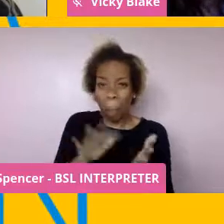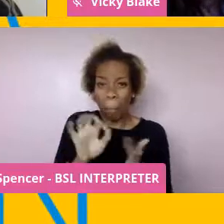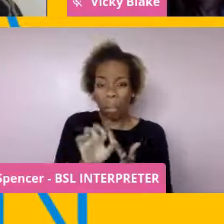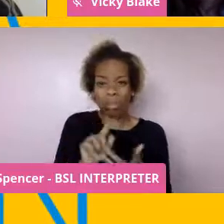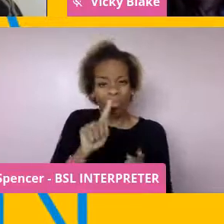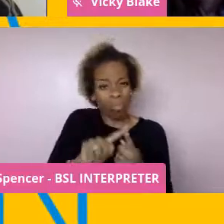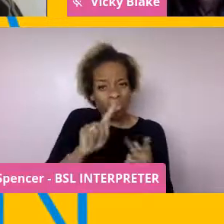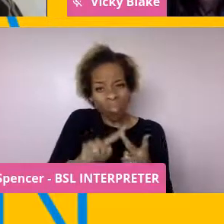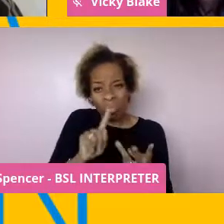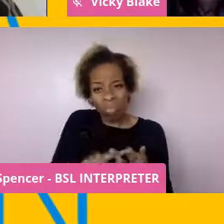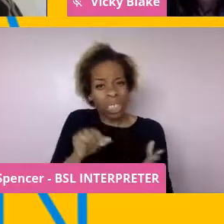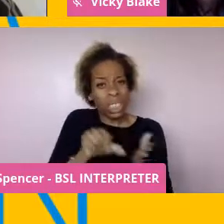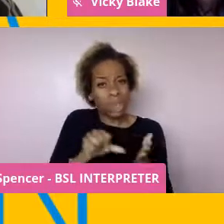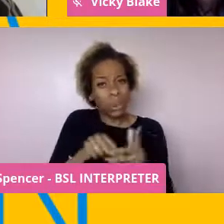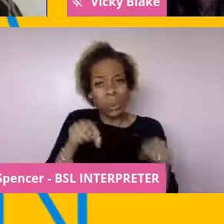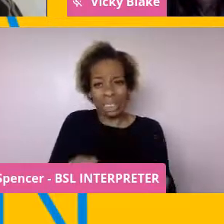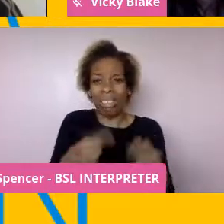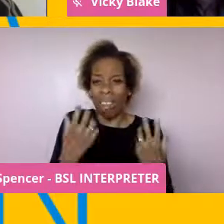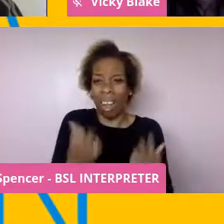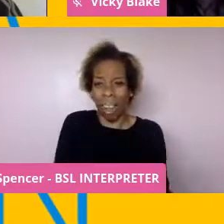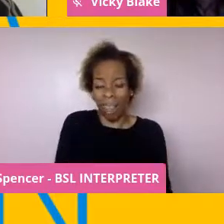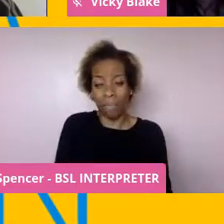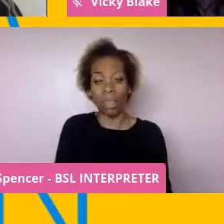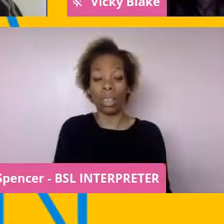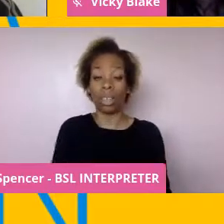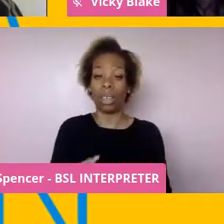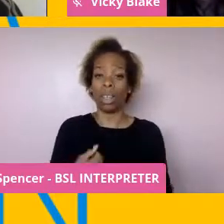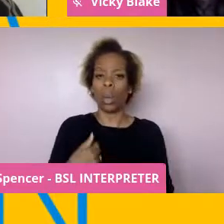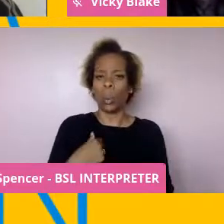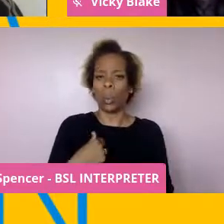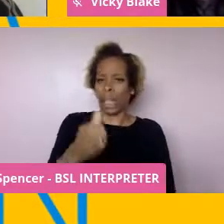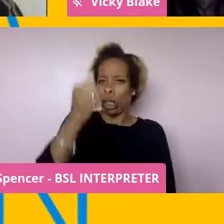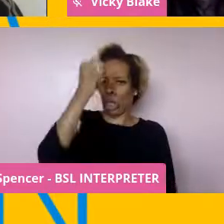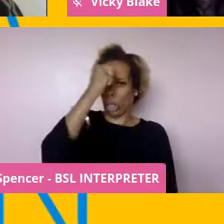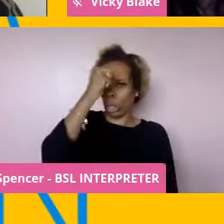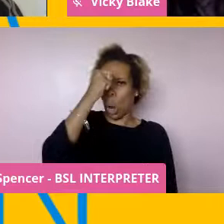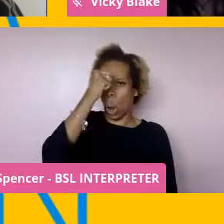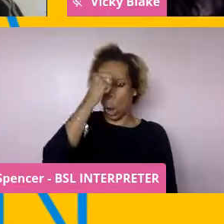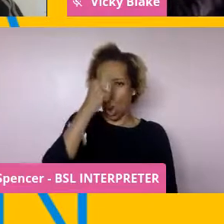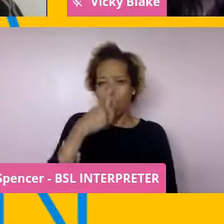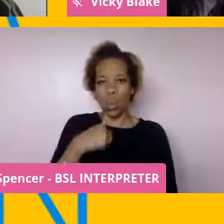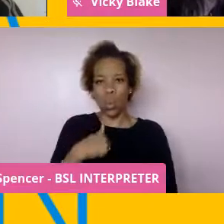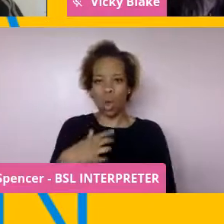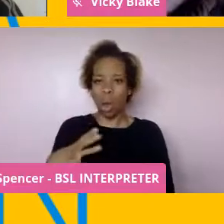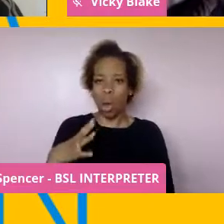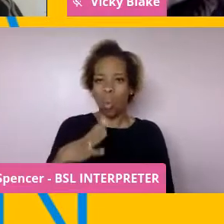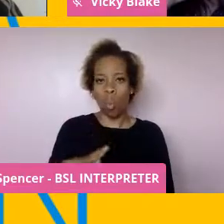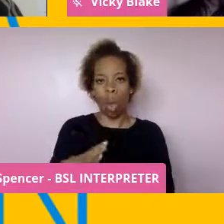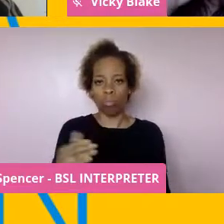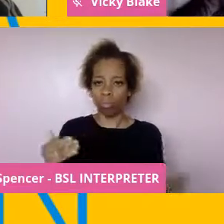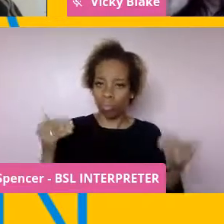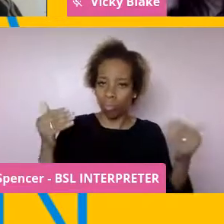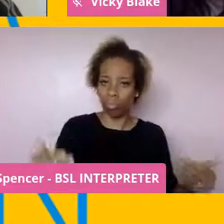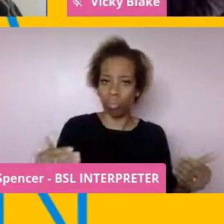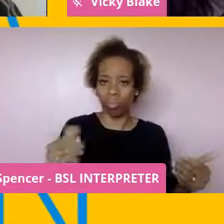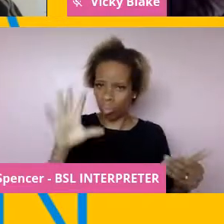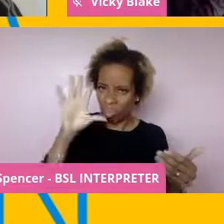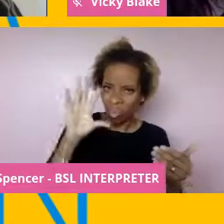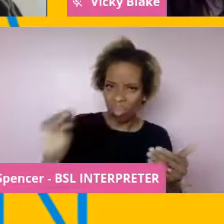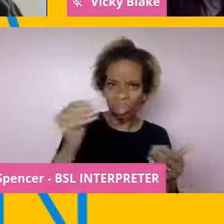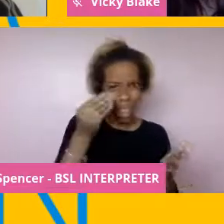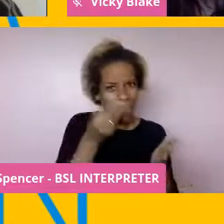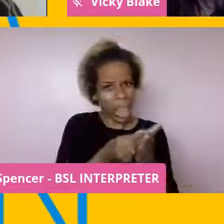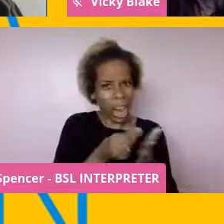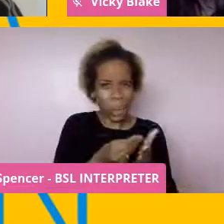branch, we took a deliberate step early on to go on the front foot around the financial impact within the university and